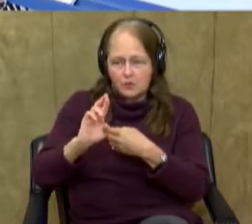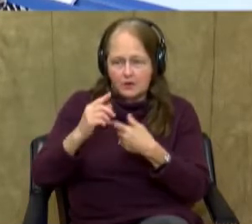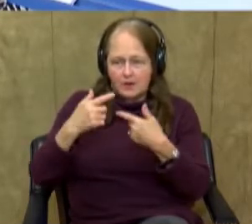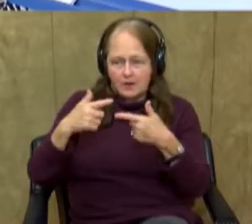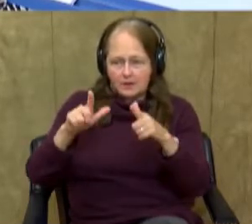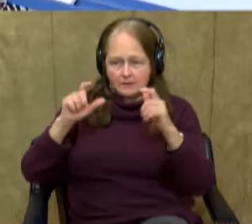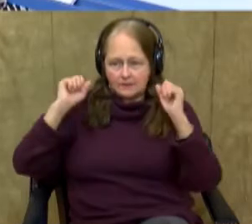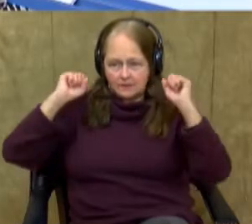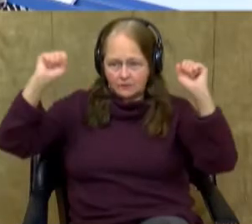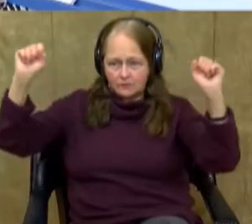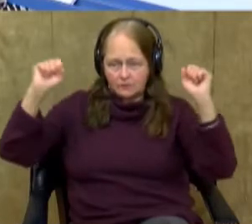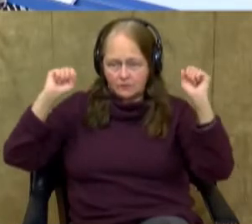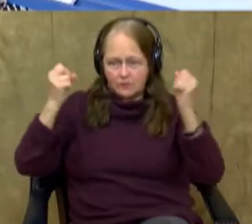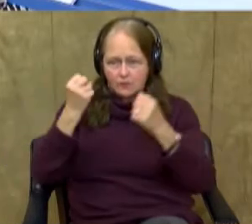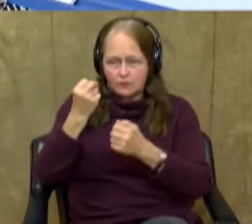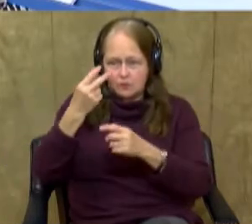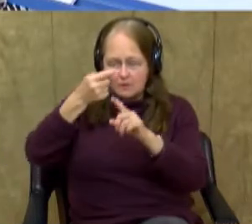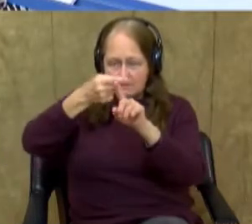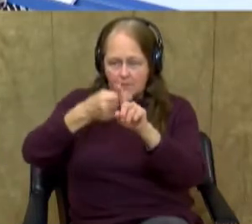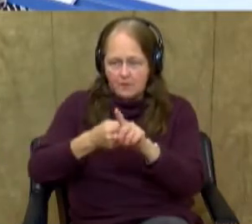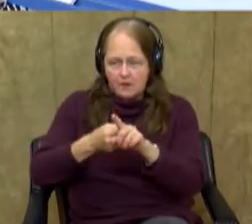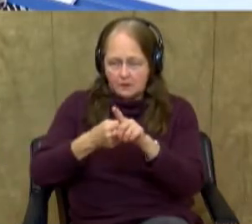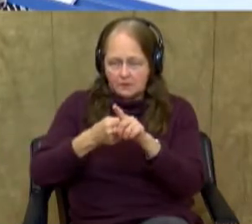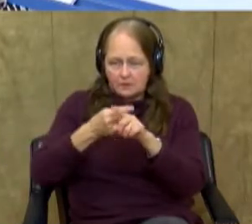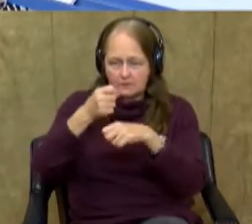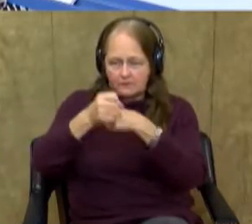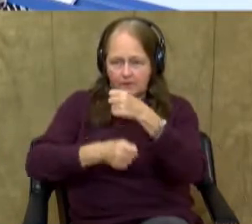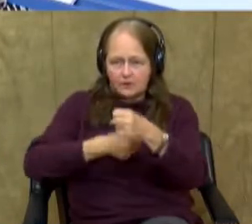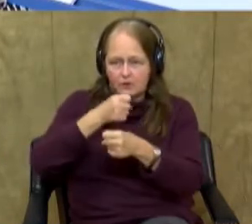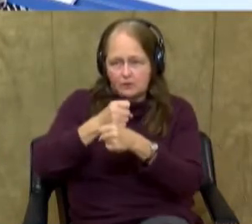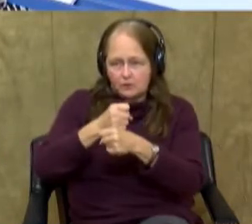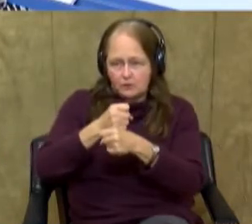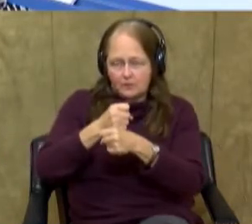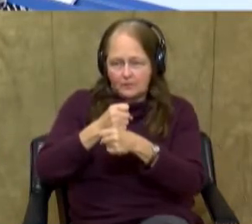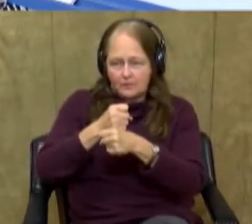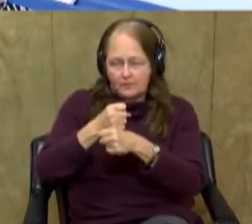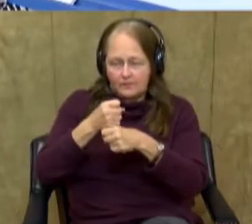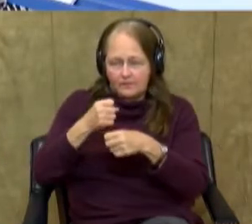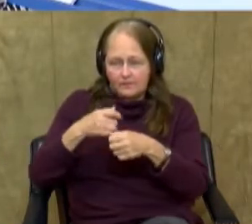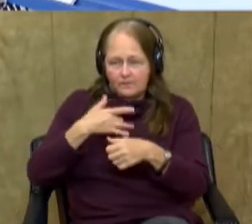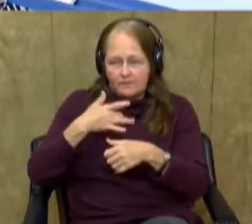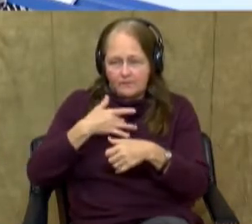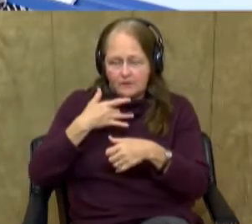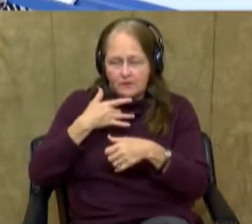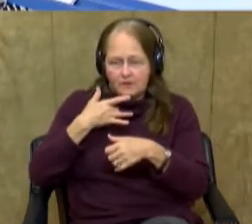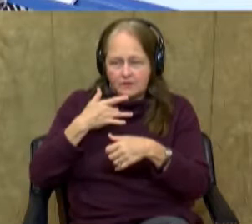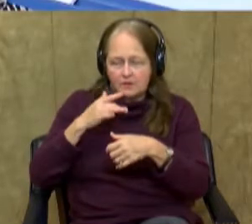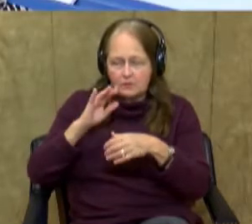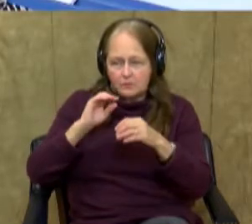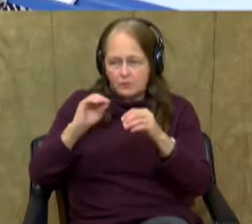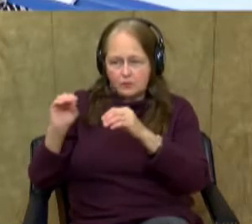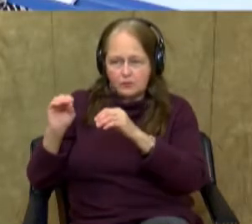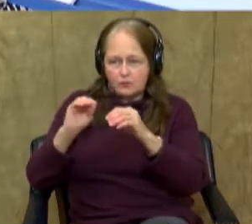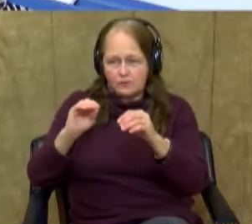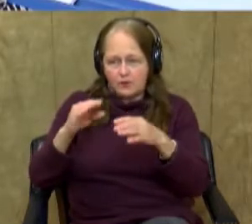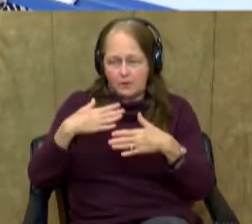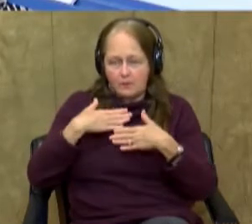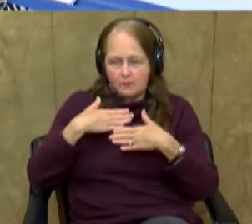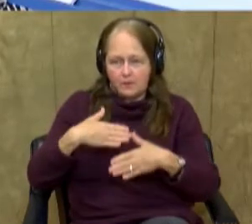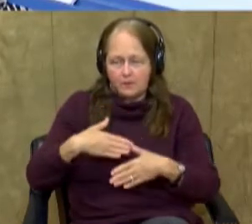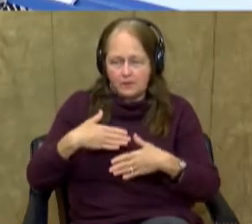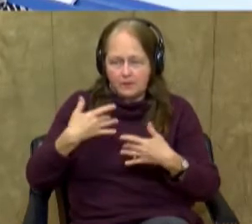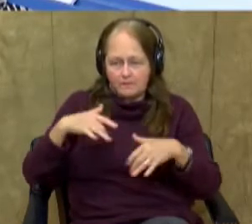exercise. 12 months of the year, 12 months of the year. Feel the beat and move your body and give